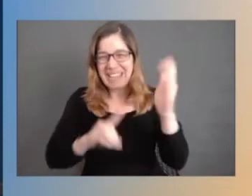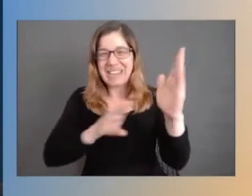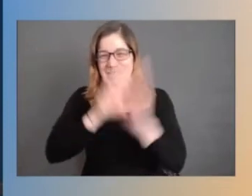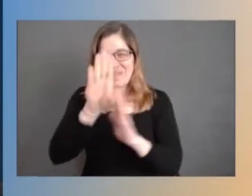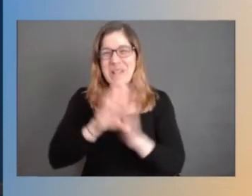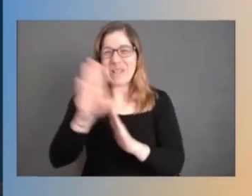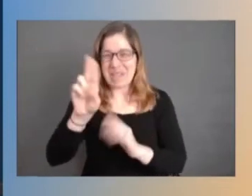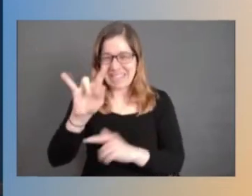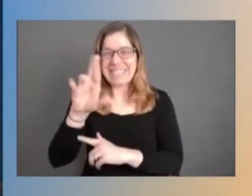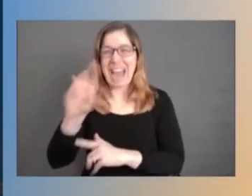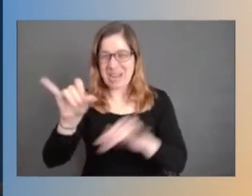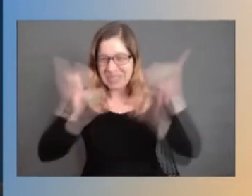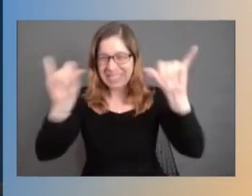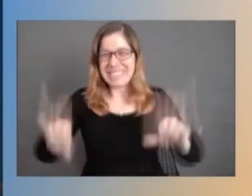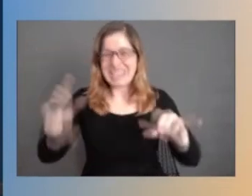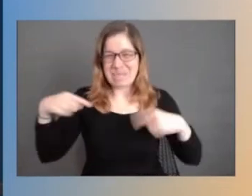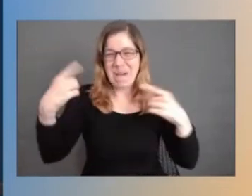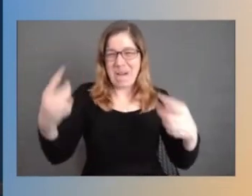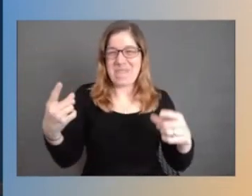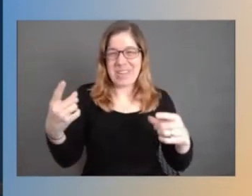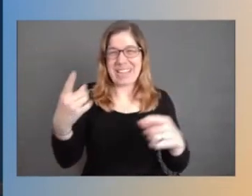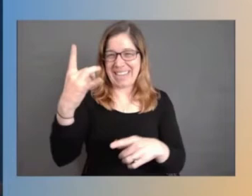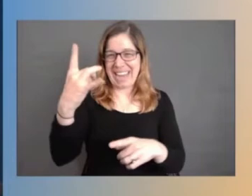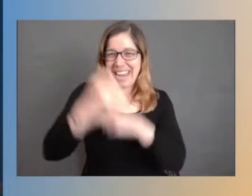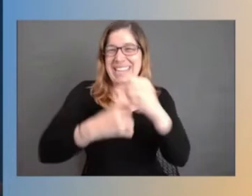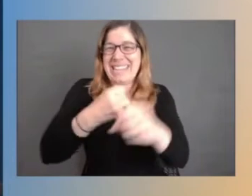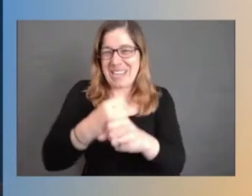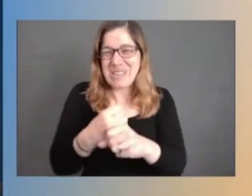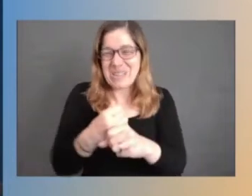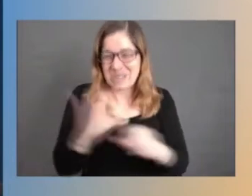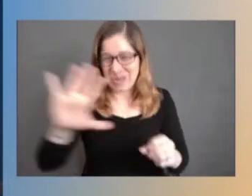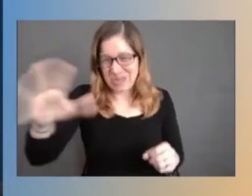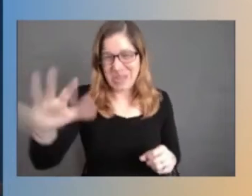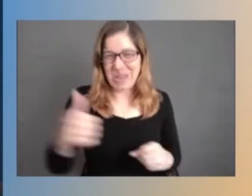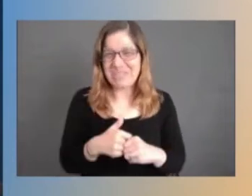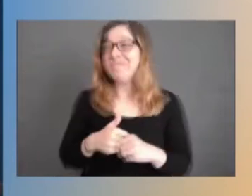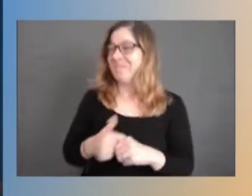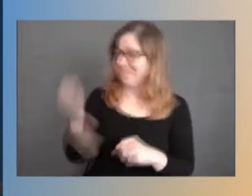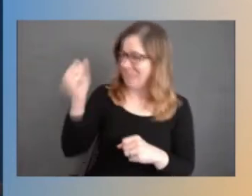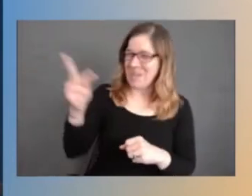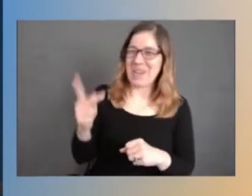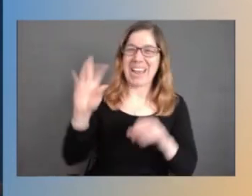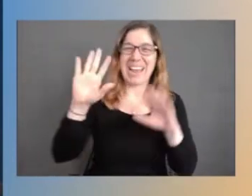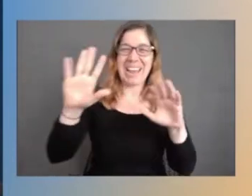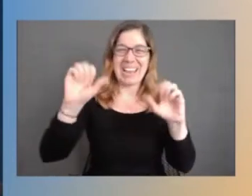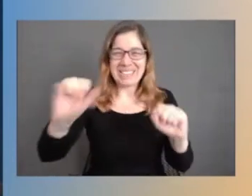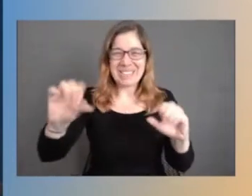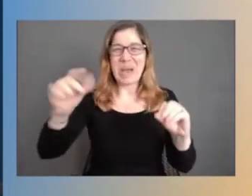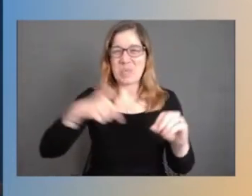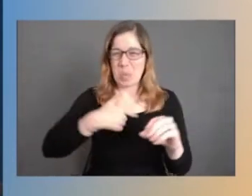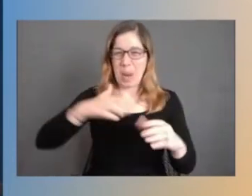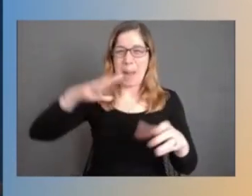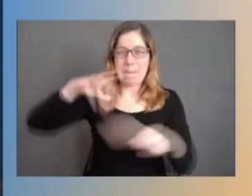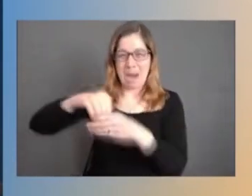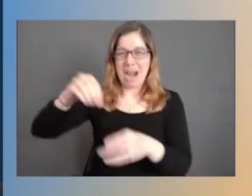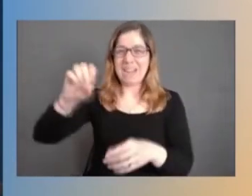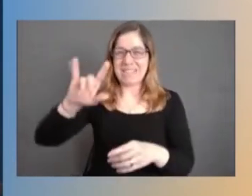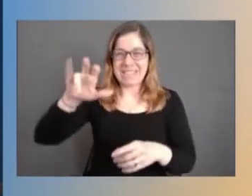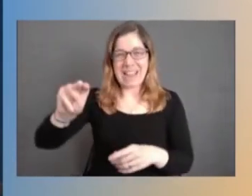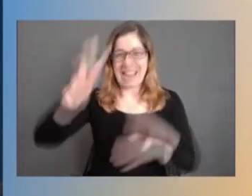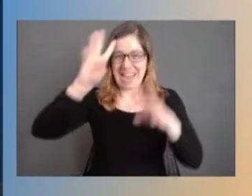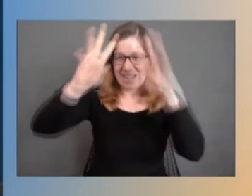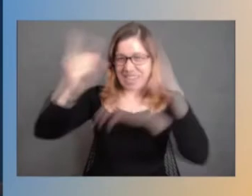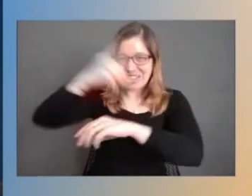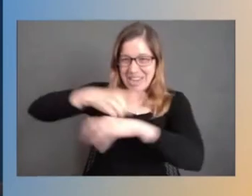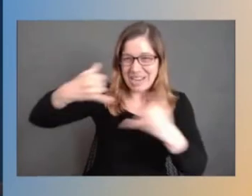Nitro system over the last 8 years or so. All right, so we're part of Silicon Innovation Day today. And so